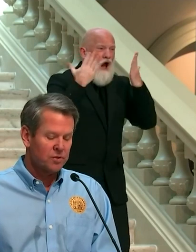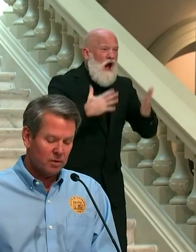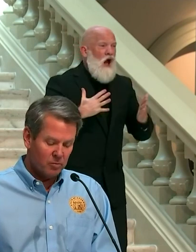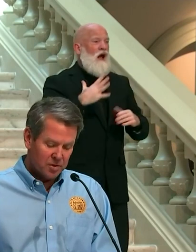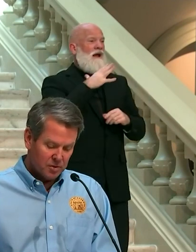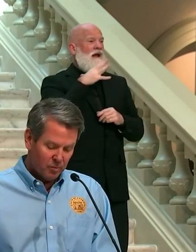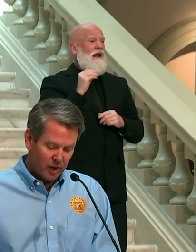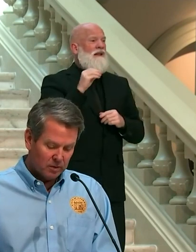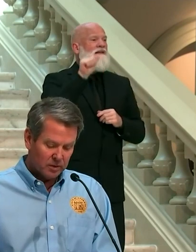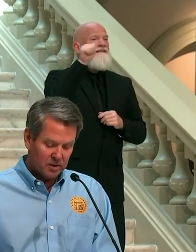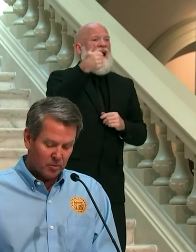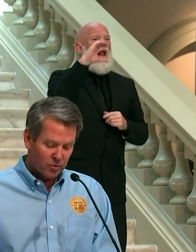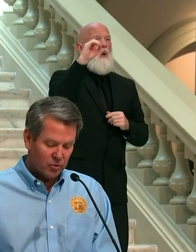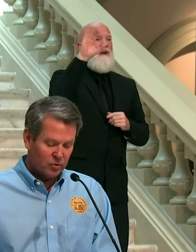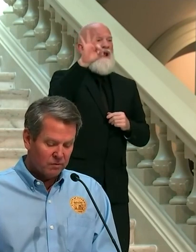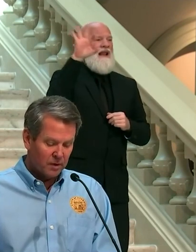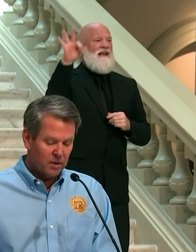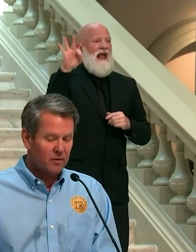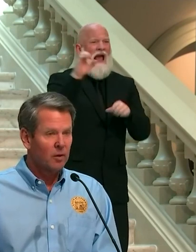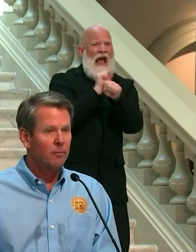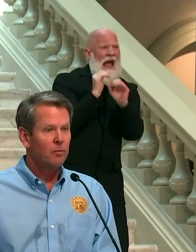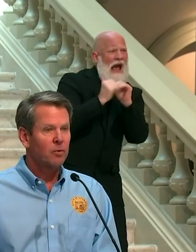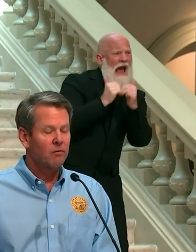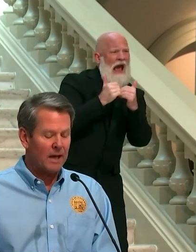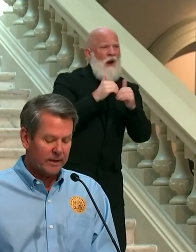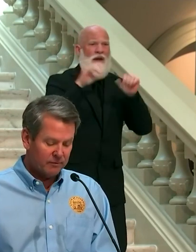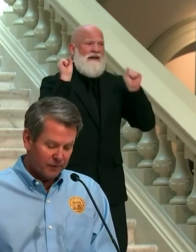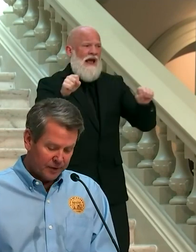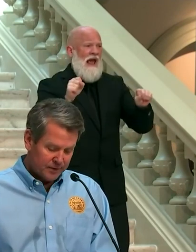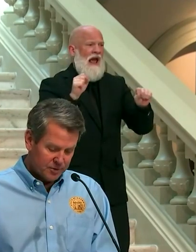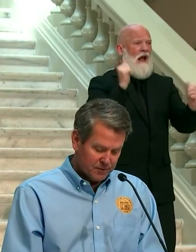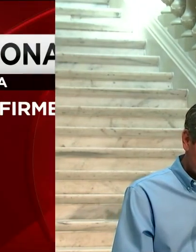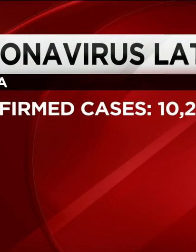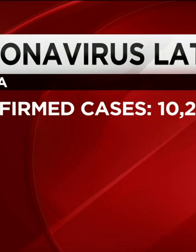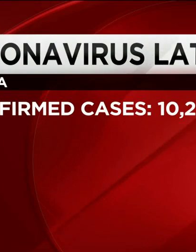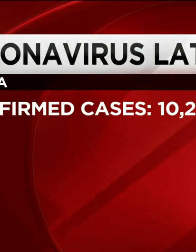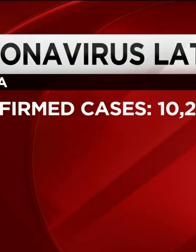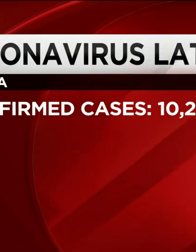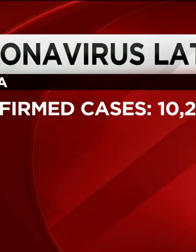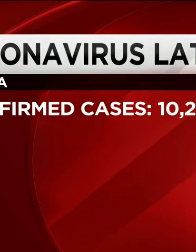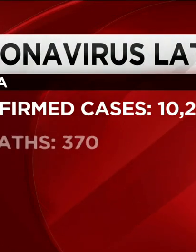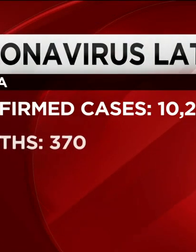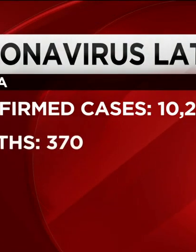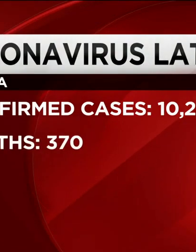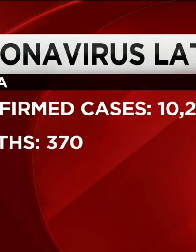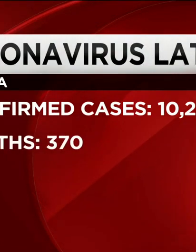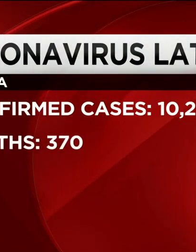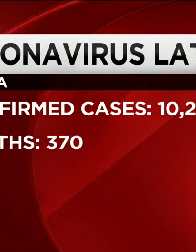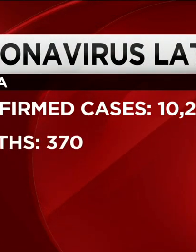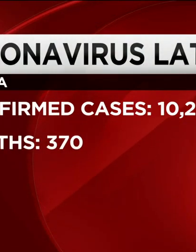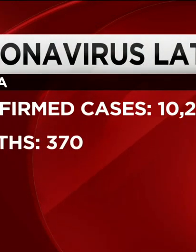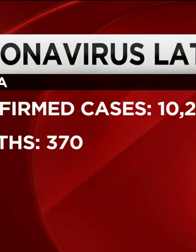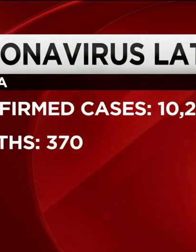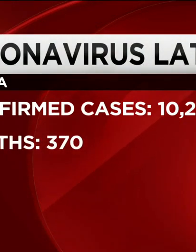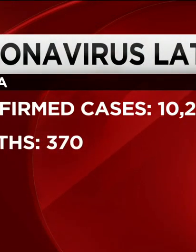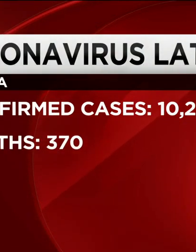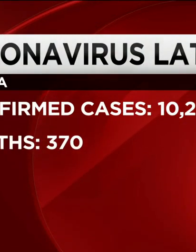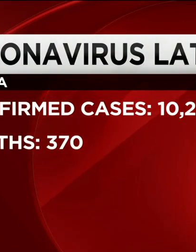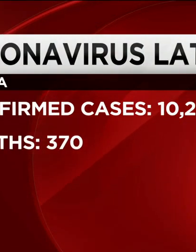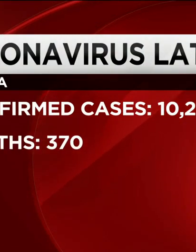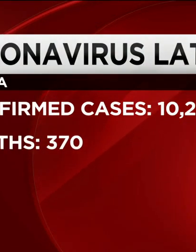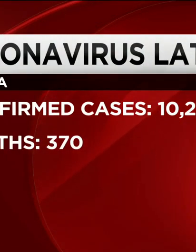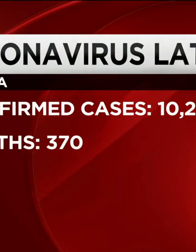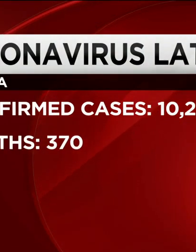Guard members will be assisting healthcare workers, food banks, and long-term care centers. Tonight, the number of confirmed coronavirus cases